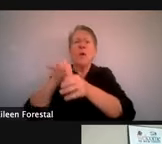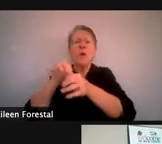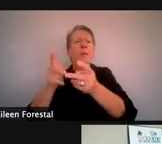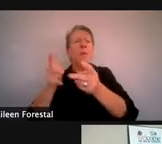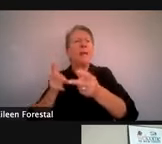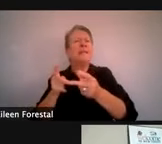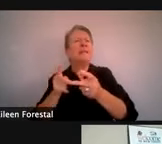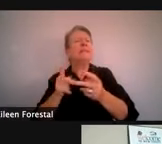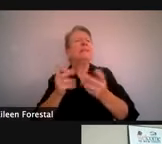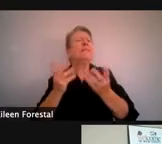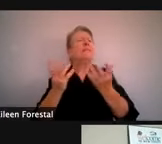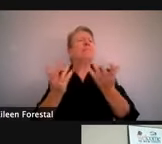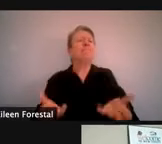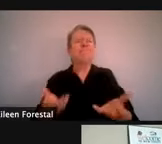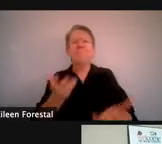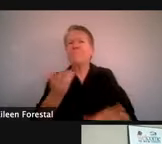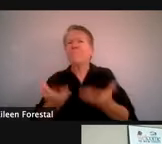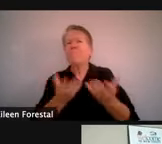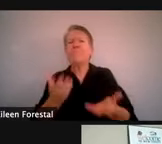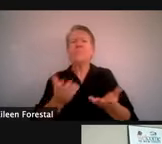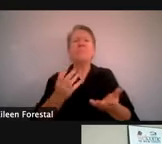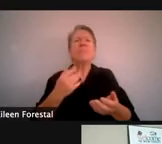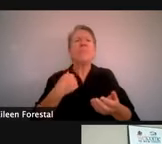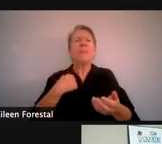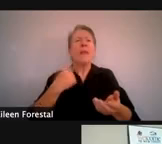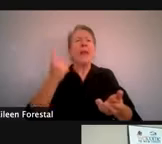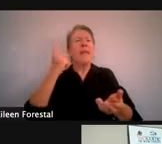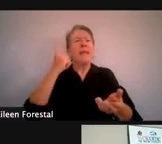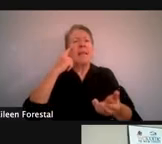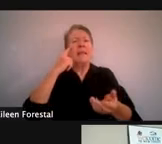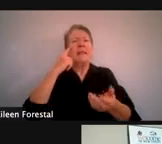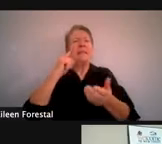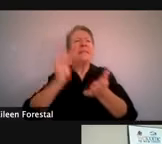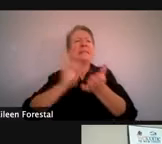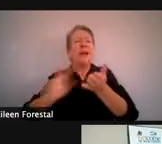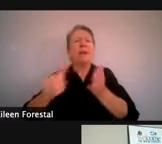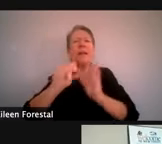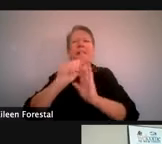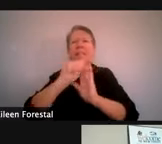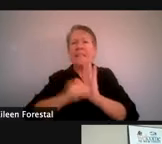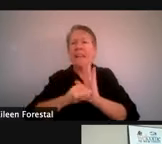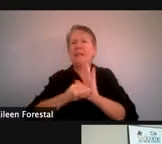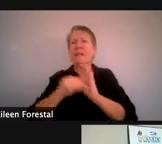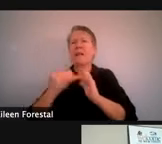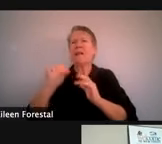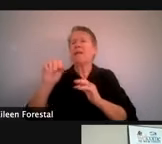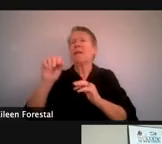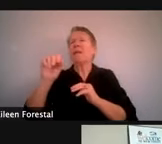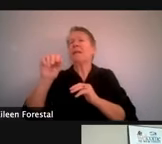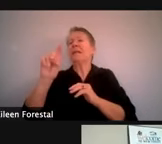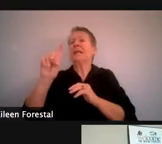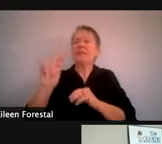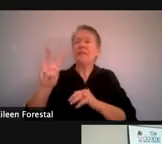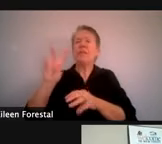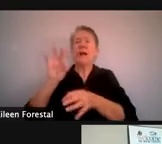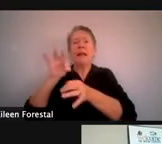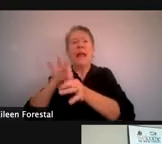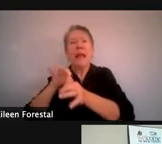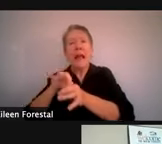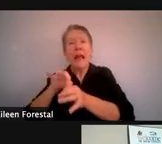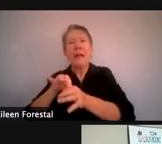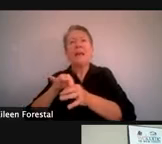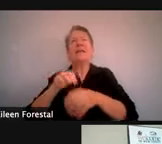Secretary of State, the Division of Elections, the county clerks, as you know, we're plussing up, as we did in the primary,